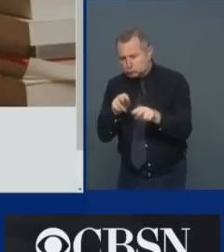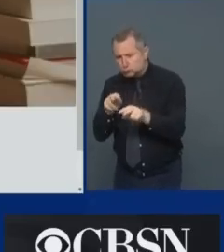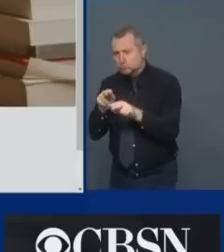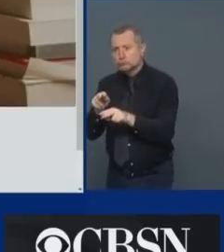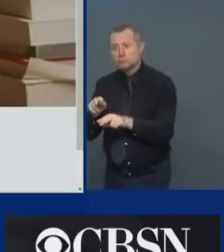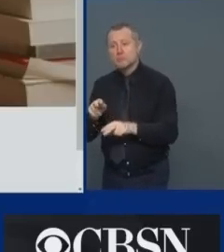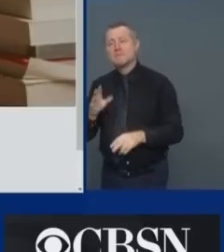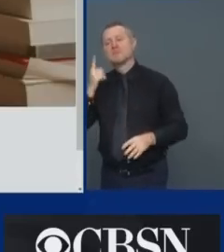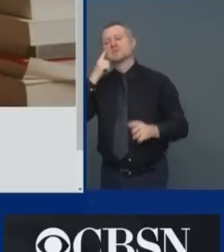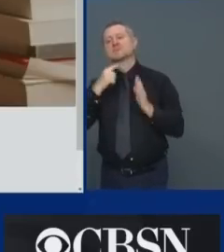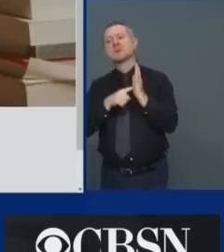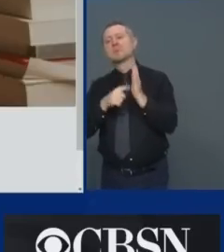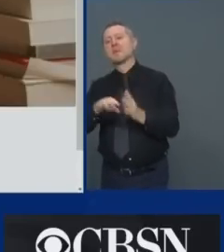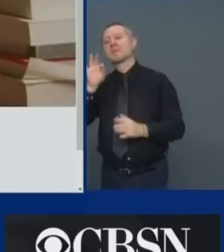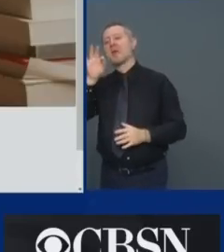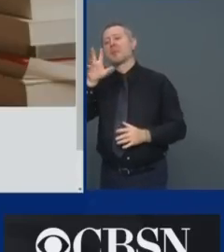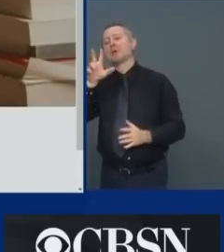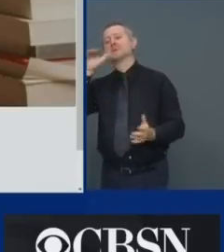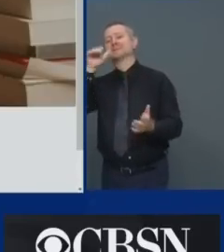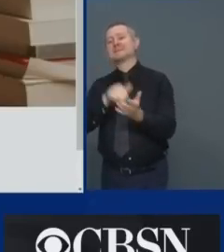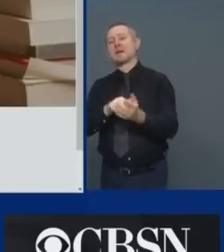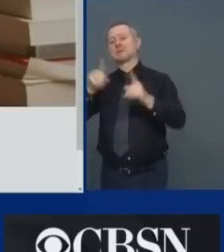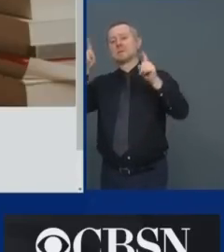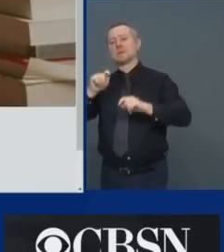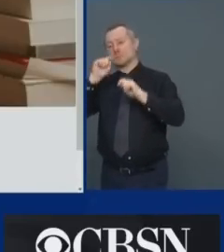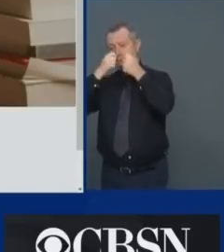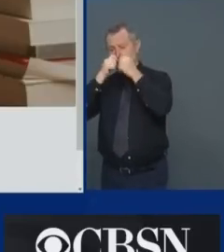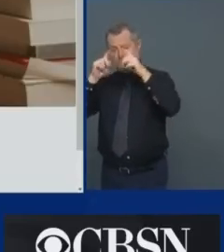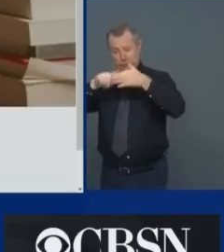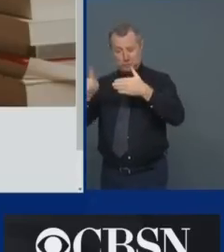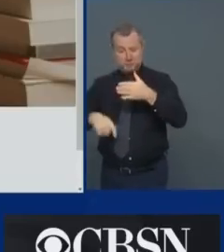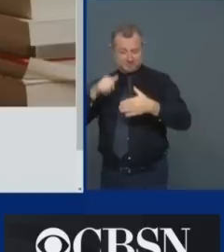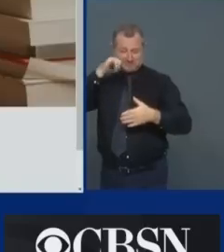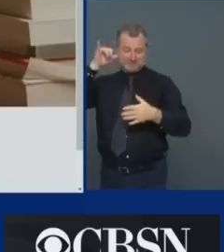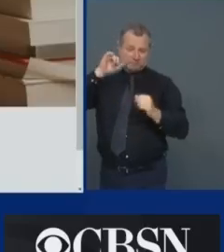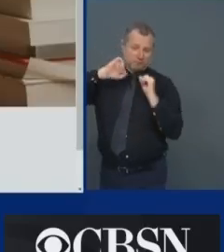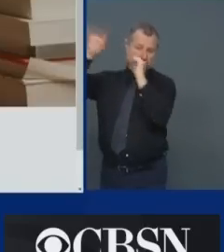results reported yesterday to the state of New York, just about 5,000 of those